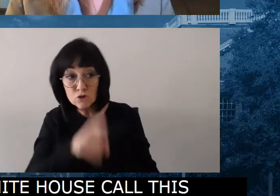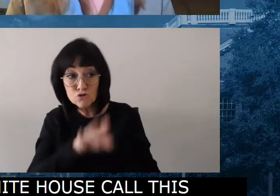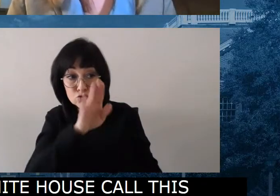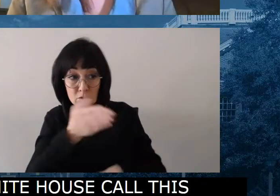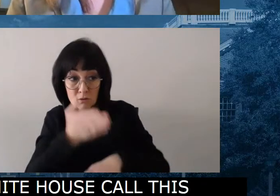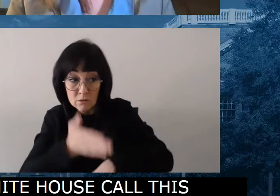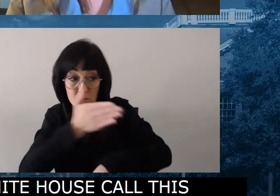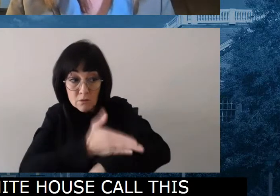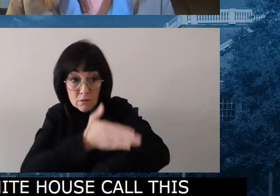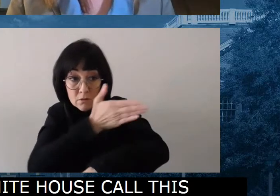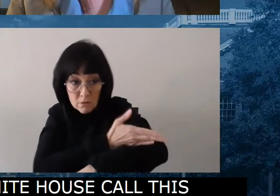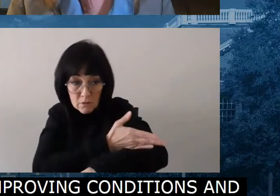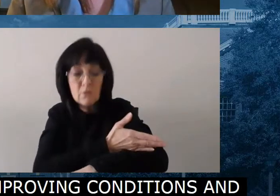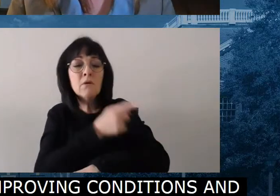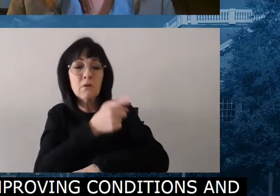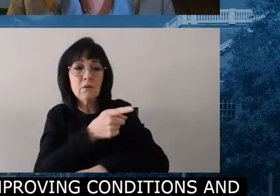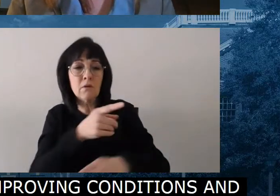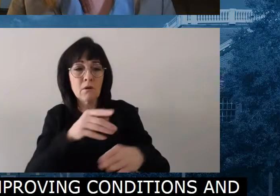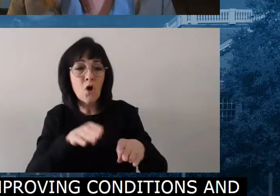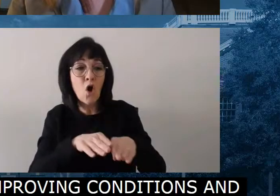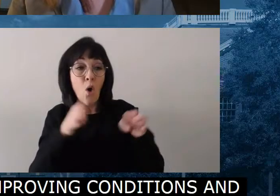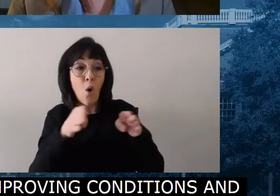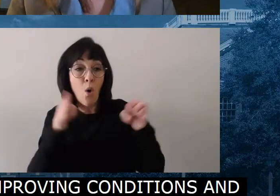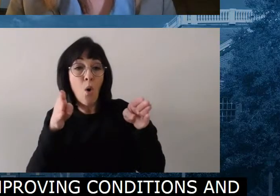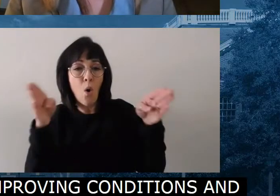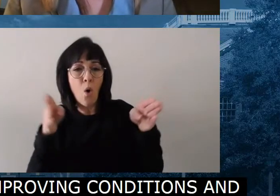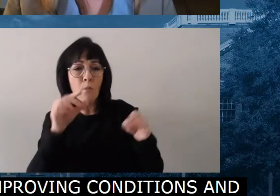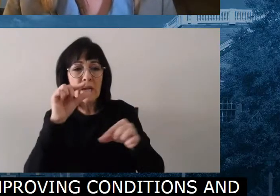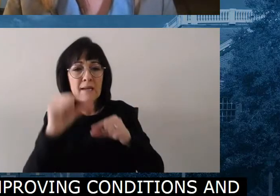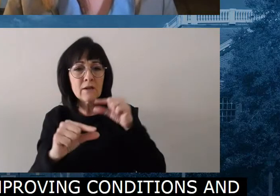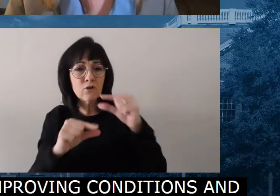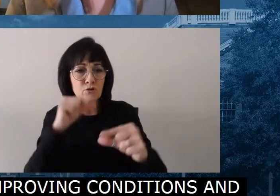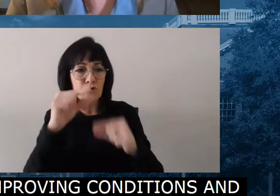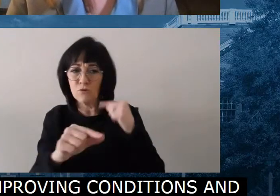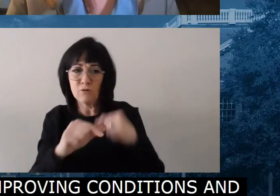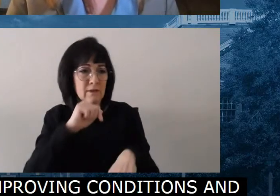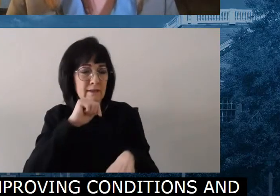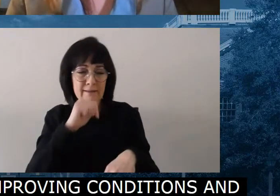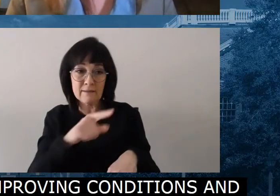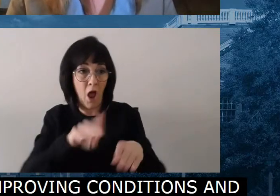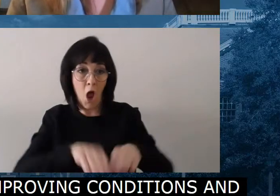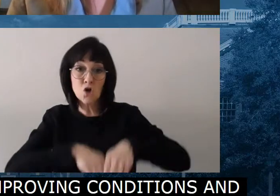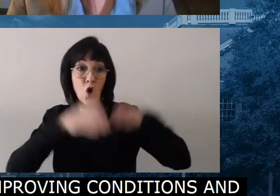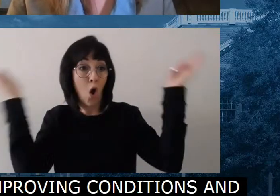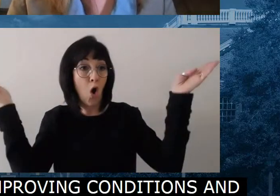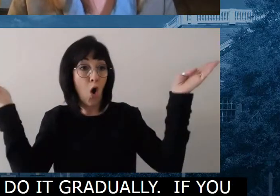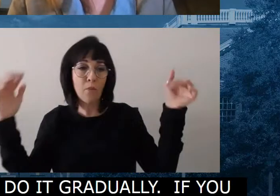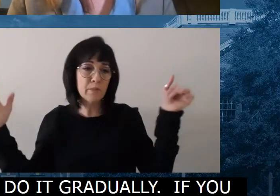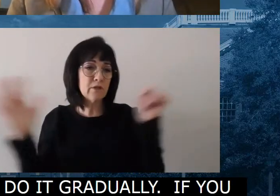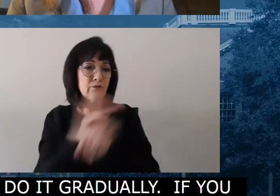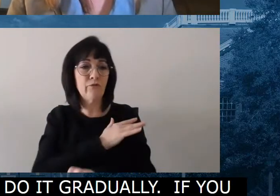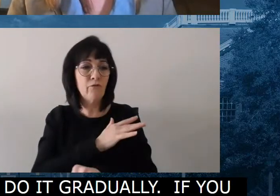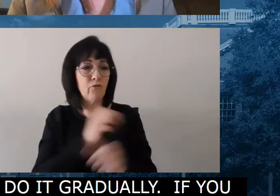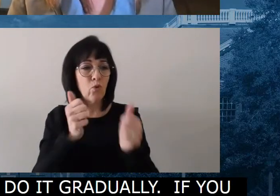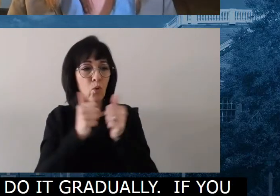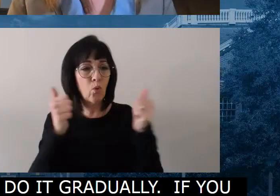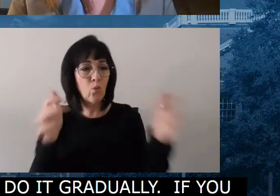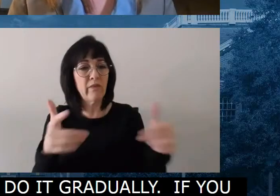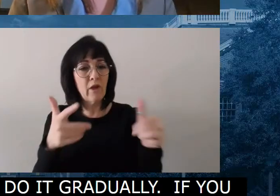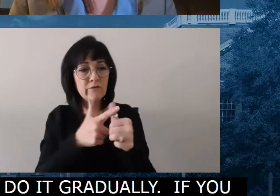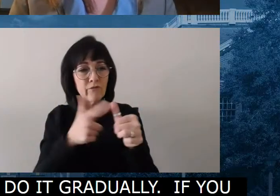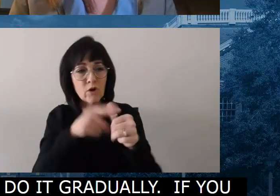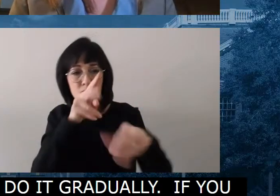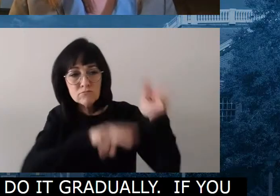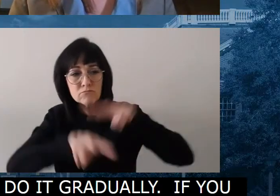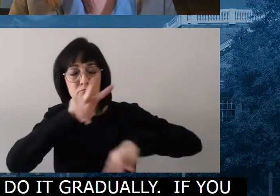gradually. So I would say if you consider a phased approach, a gradual approach, yes. If you're thinking about phased